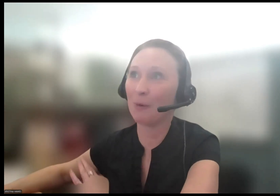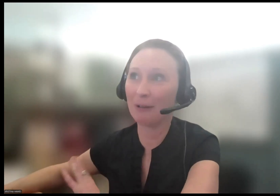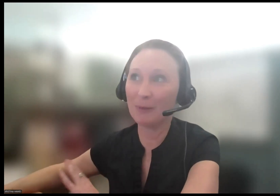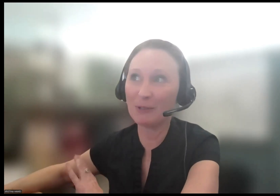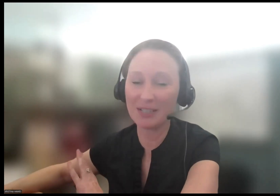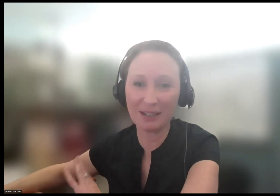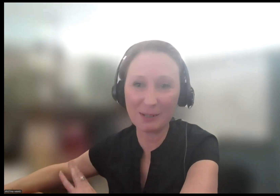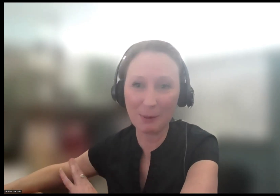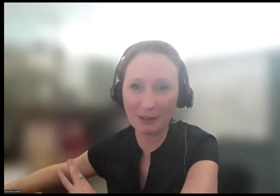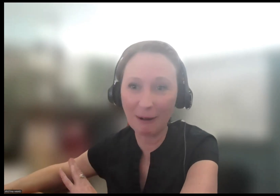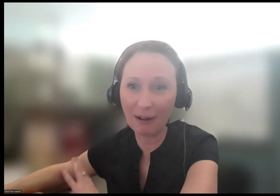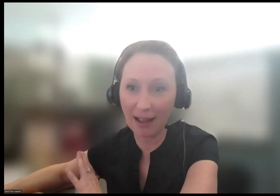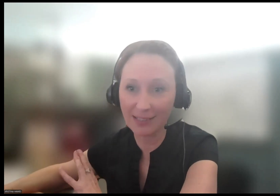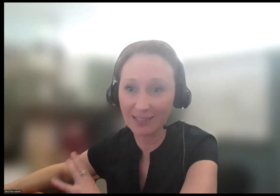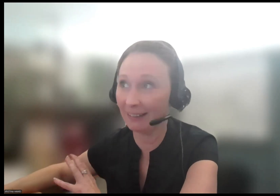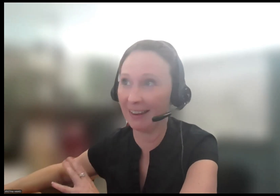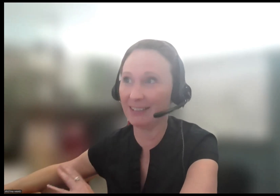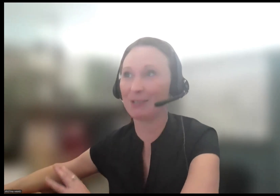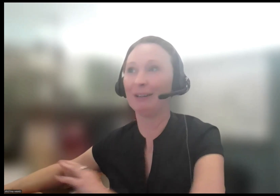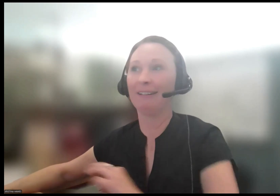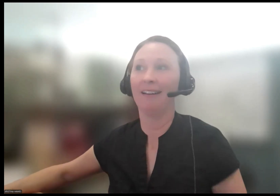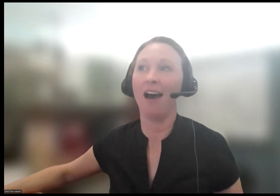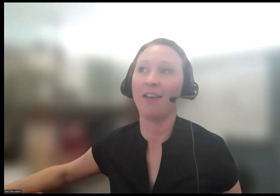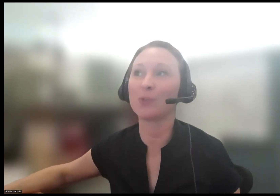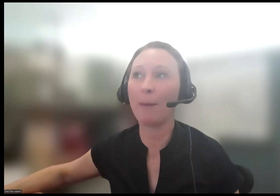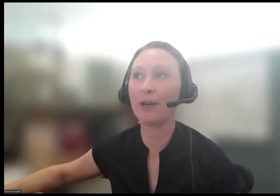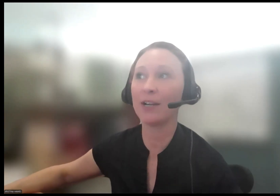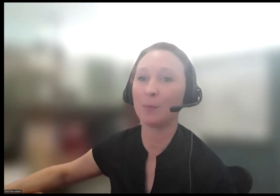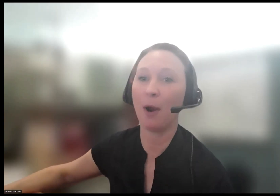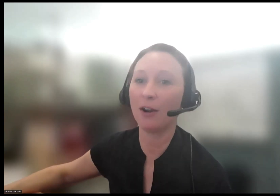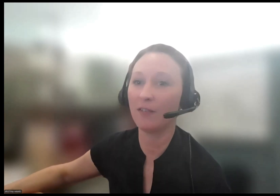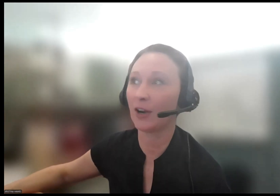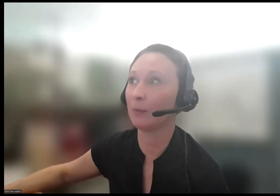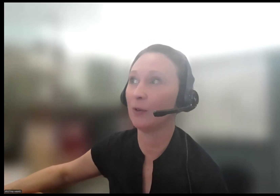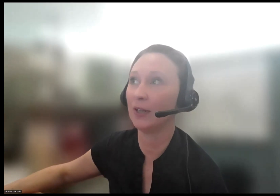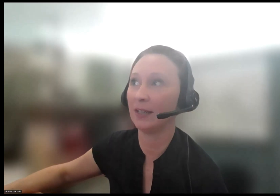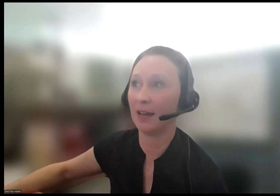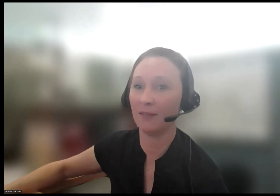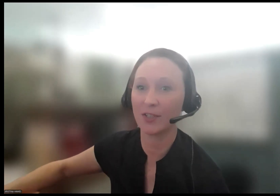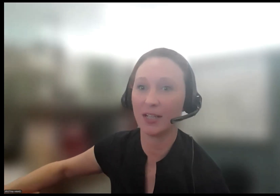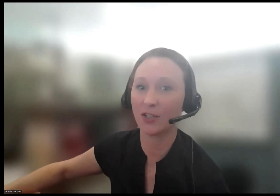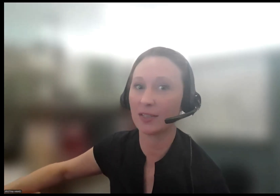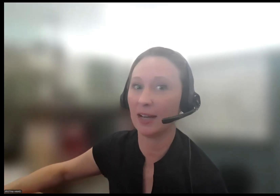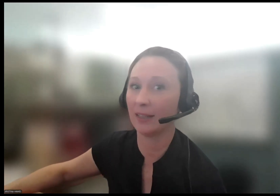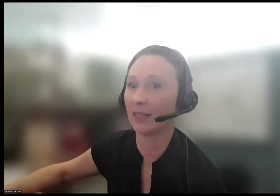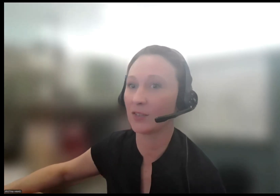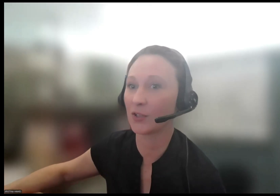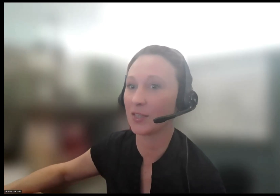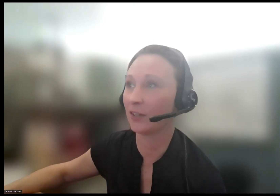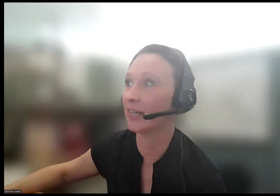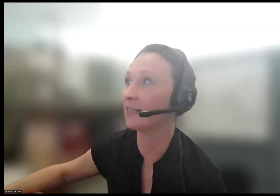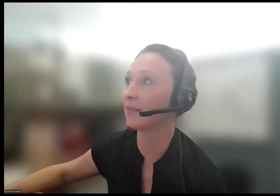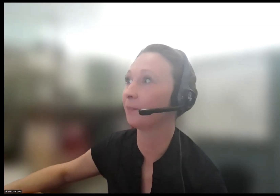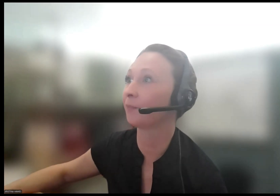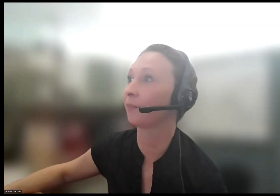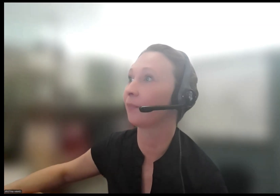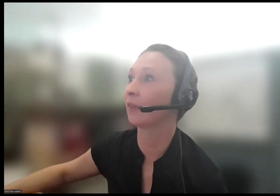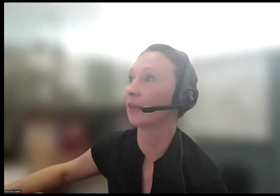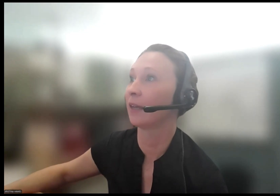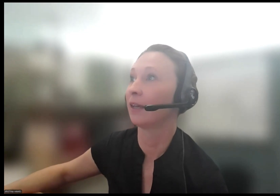I'd like to welcome you to today's webinar on skin cancer. This webinar is part of our Community Conversations on Cancer